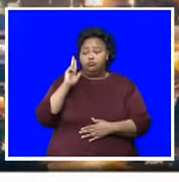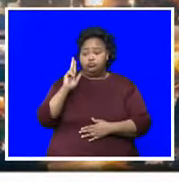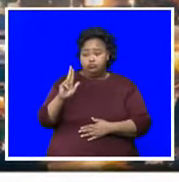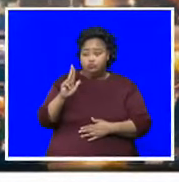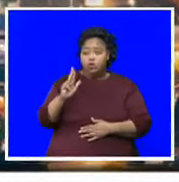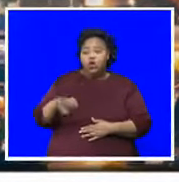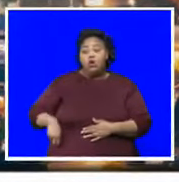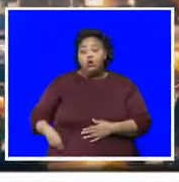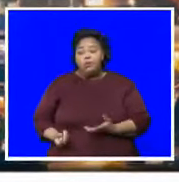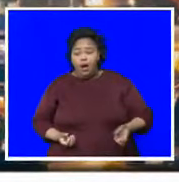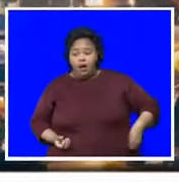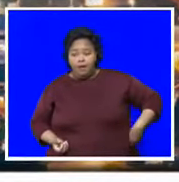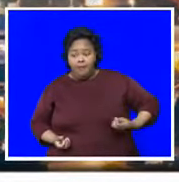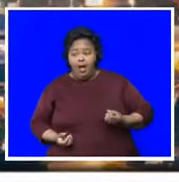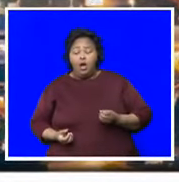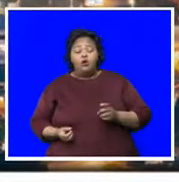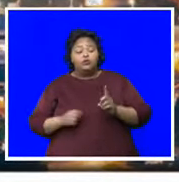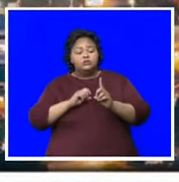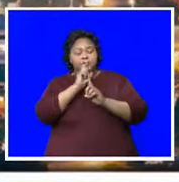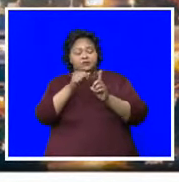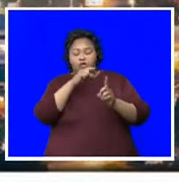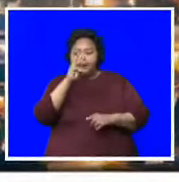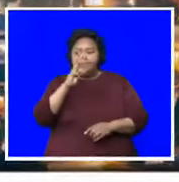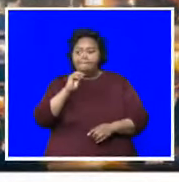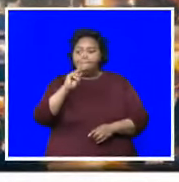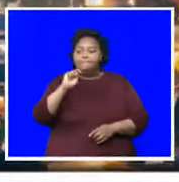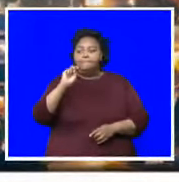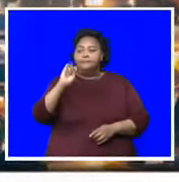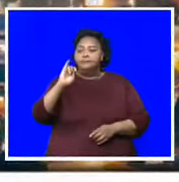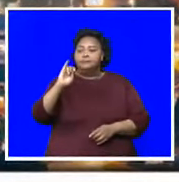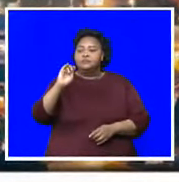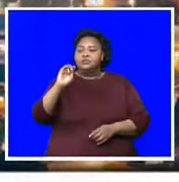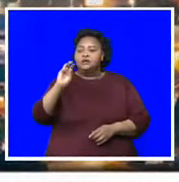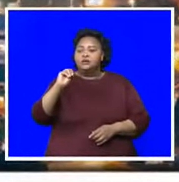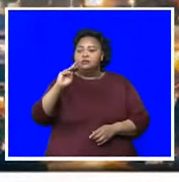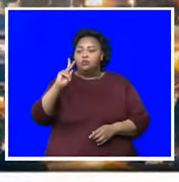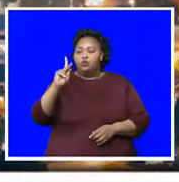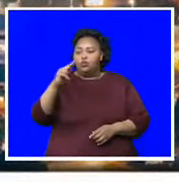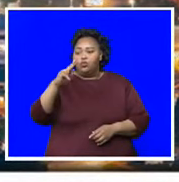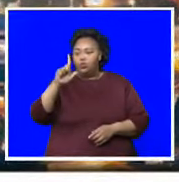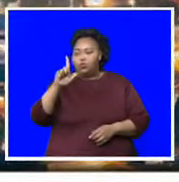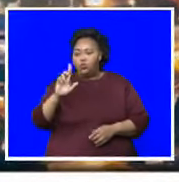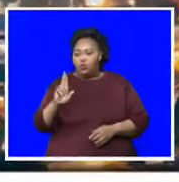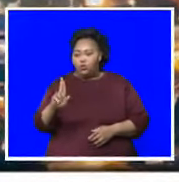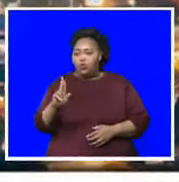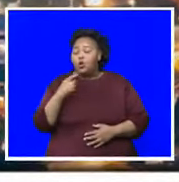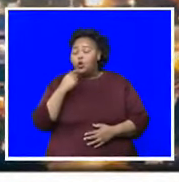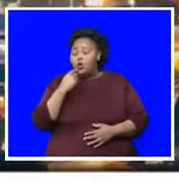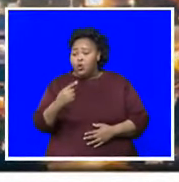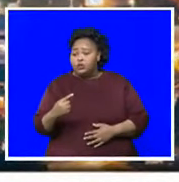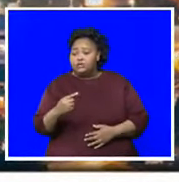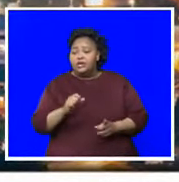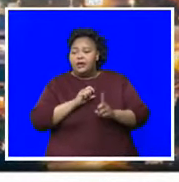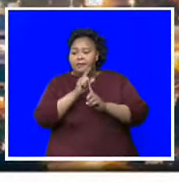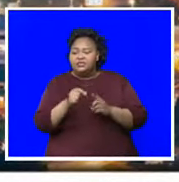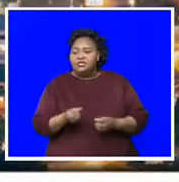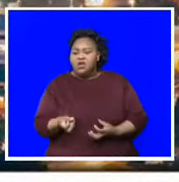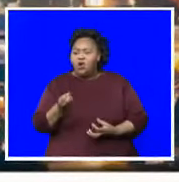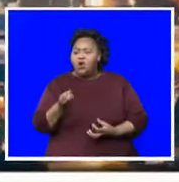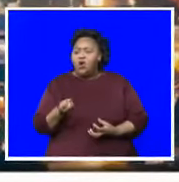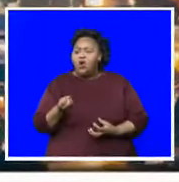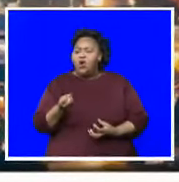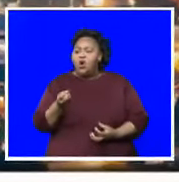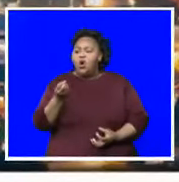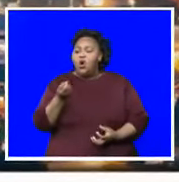Samtimkulu told him that Somiso Makeba Dlamini once placed a hot iron in her face. The witness also told the court that the